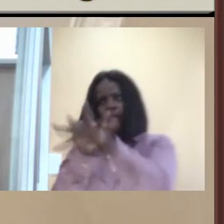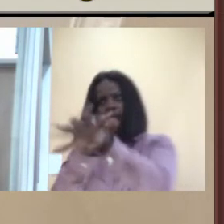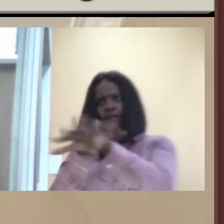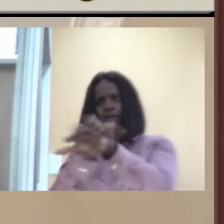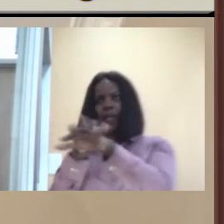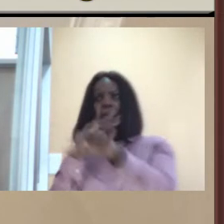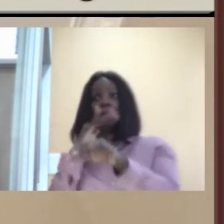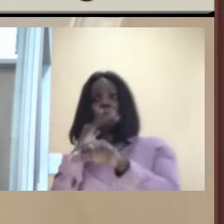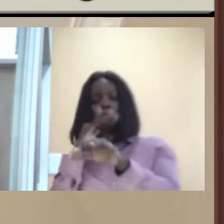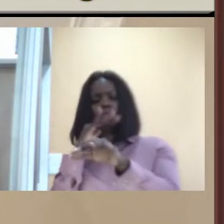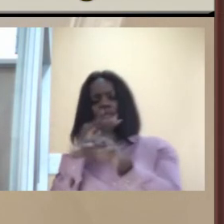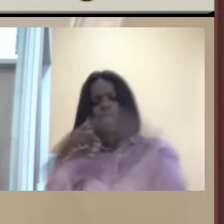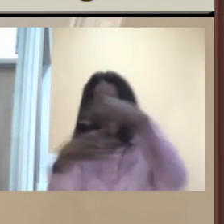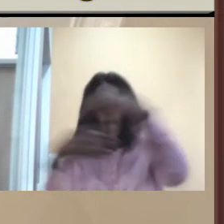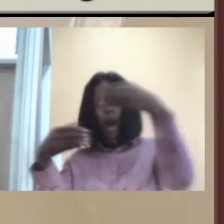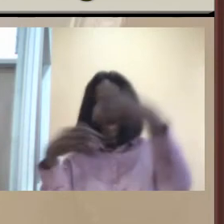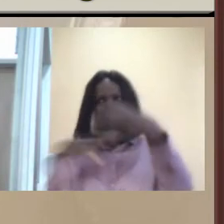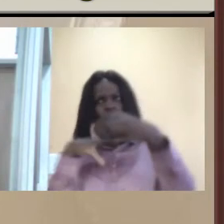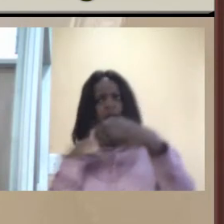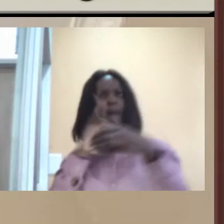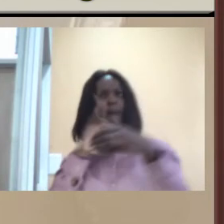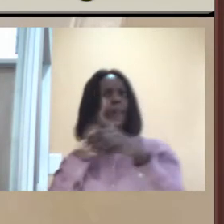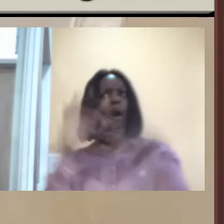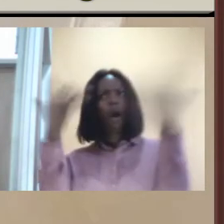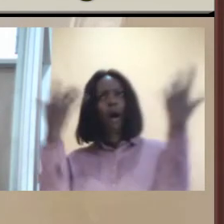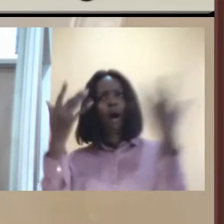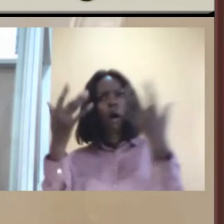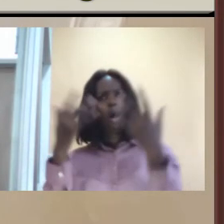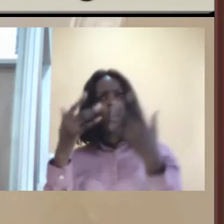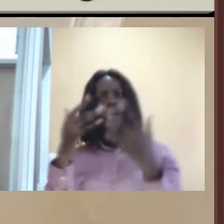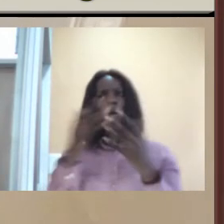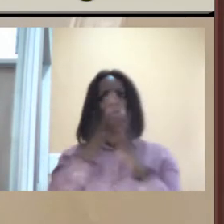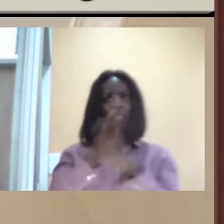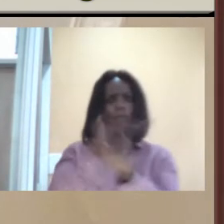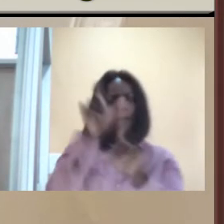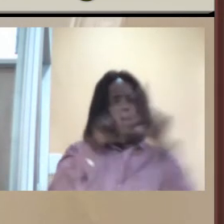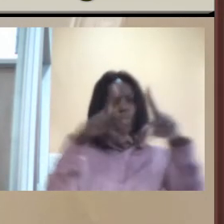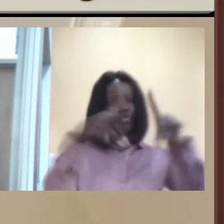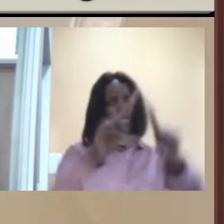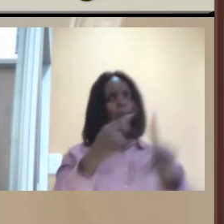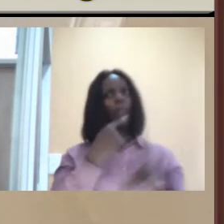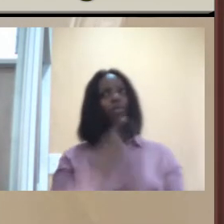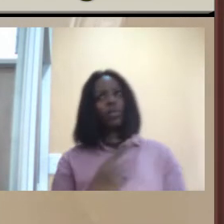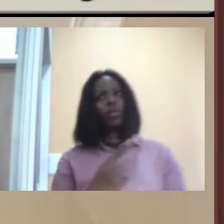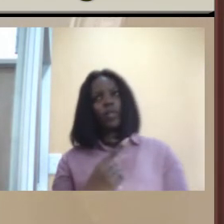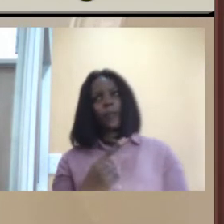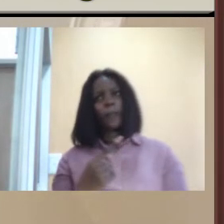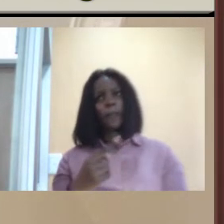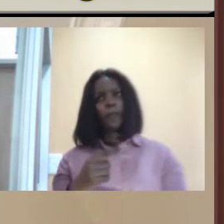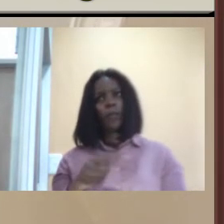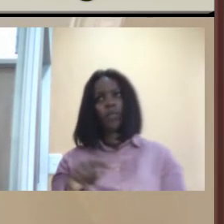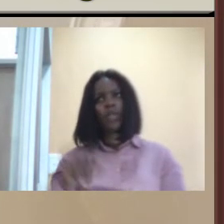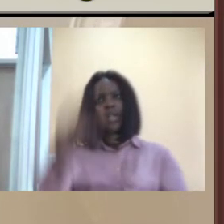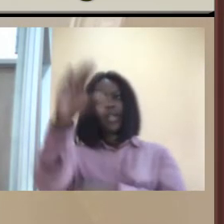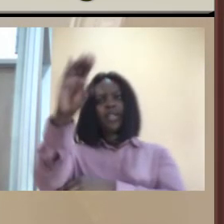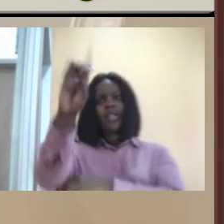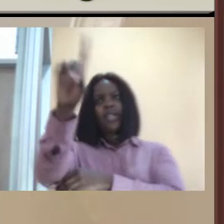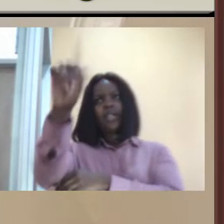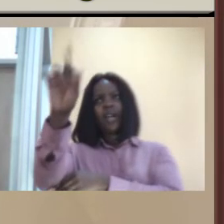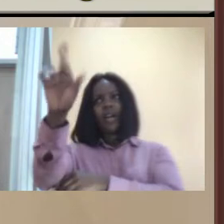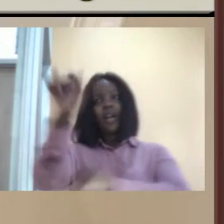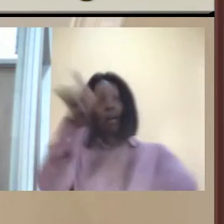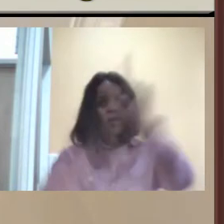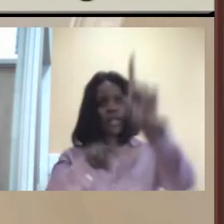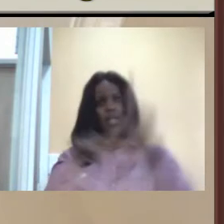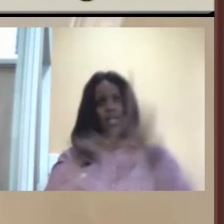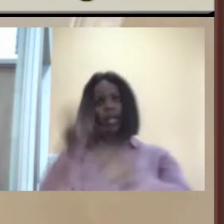the component we didn't realize or we did not highlight, Honorable Chairperson, that NCDARA, where the MEC is,